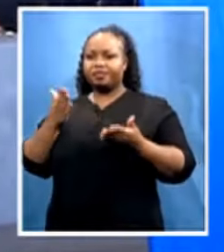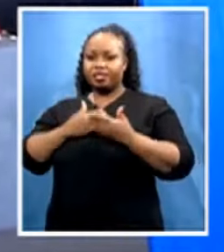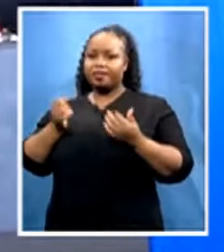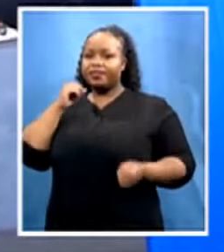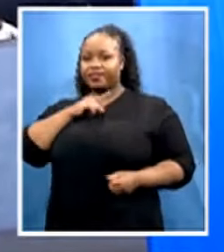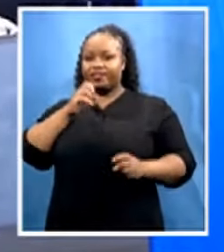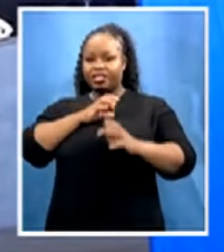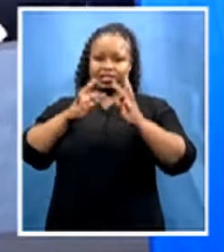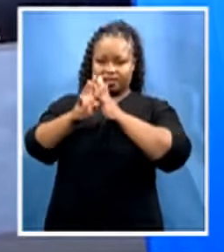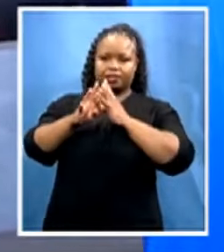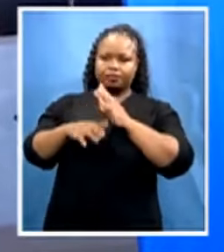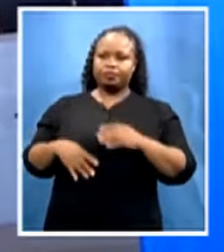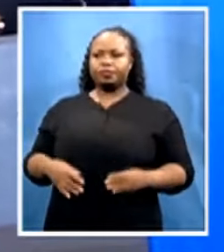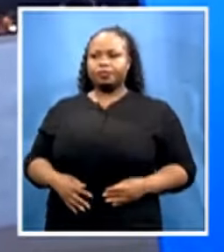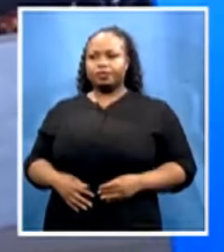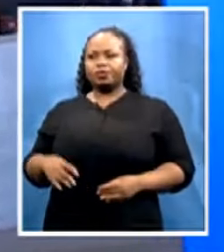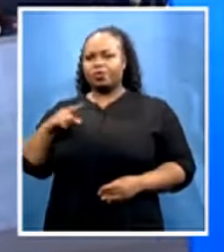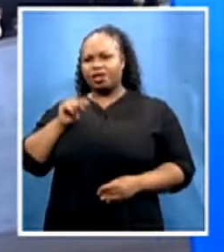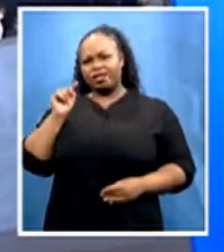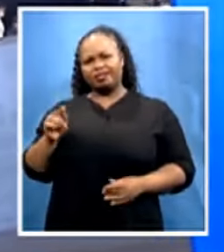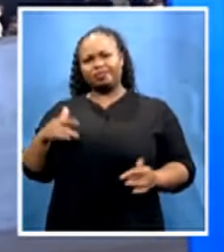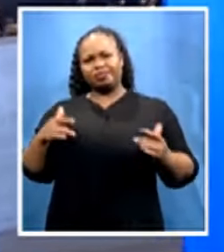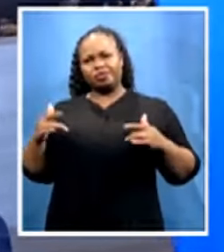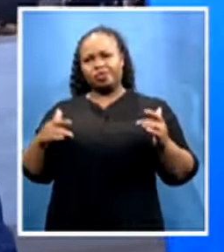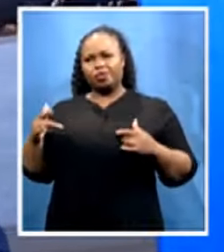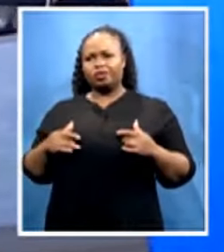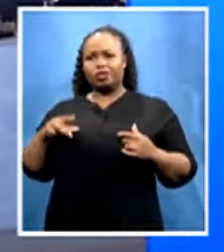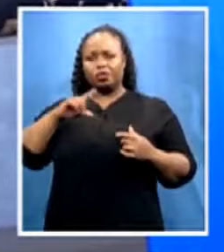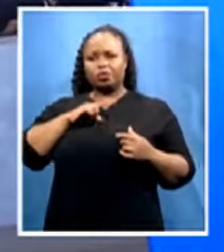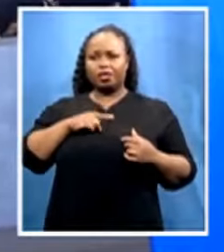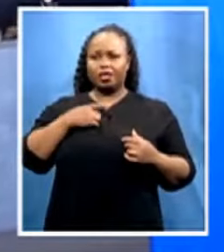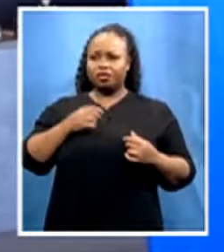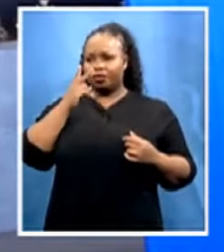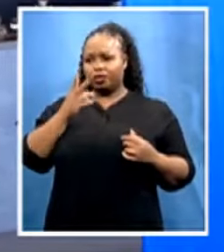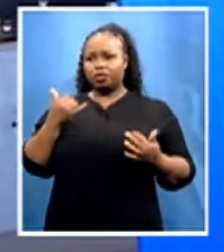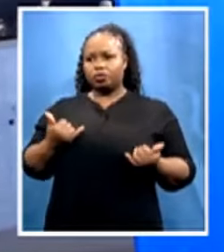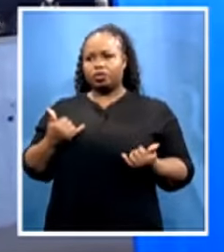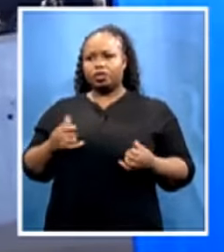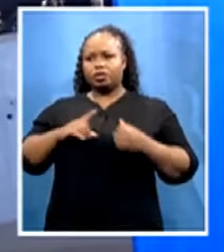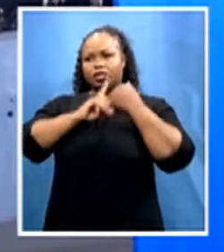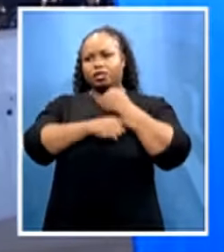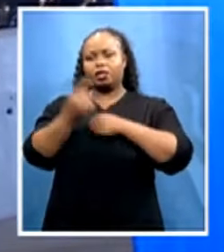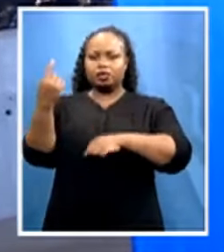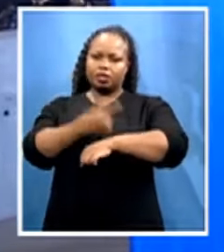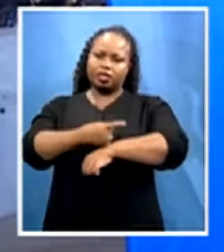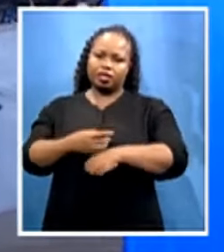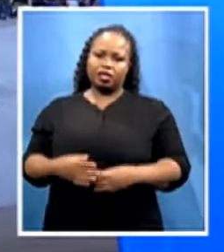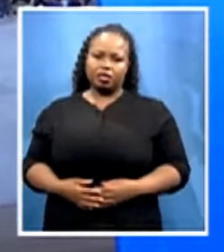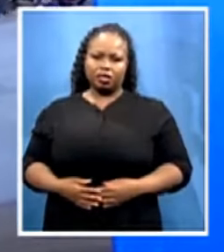been a huge concern, considering that today is the last day of the Sisonke